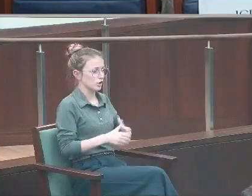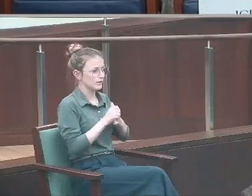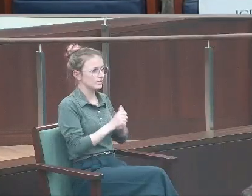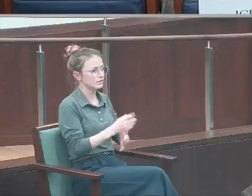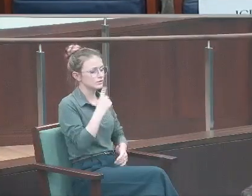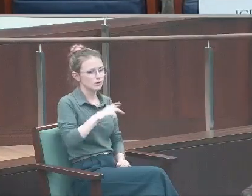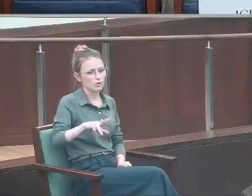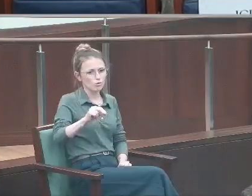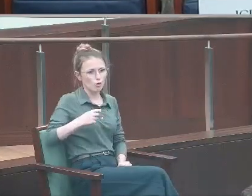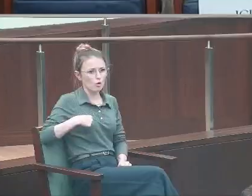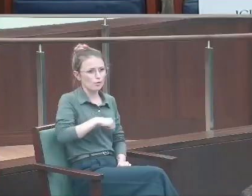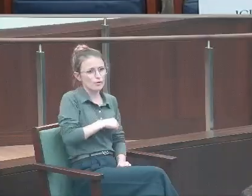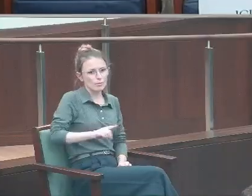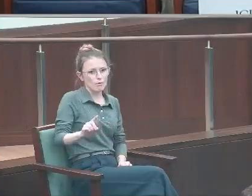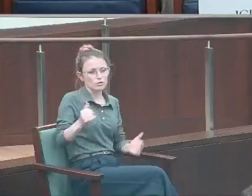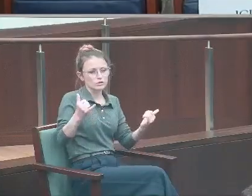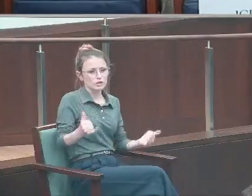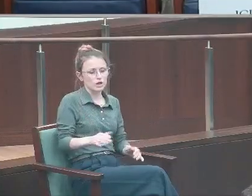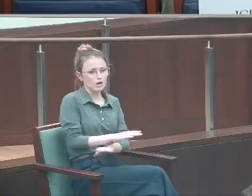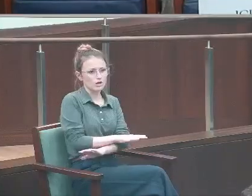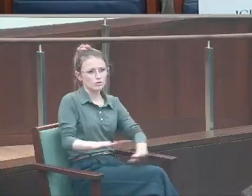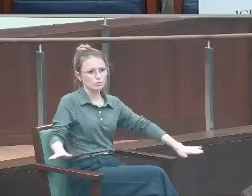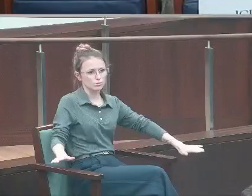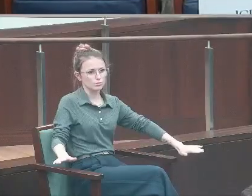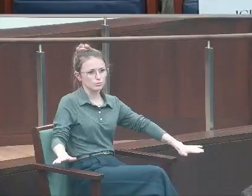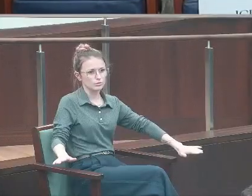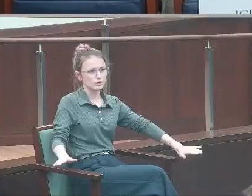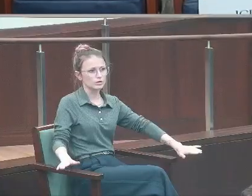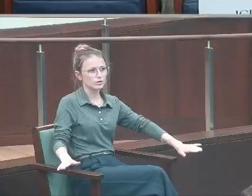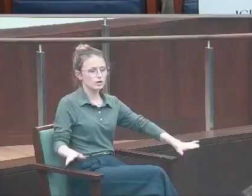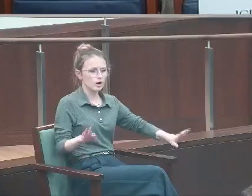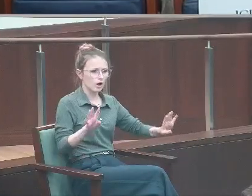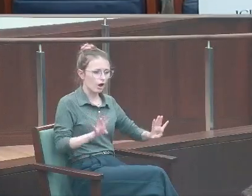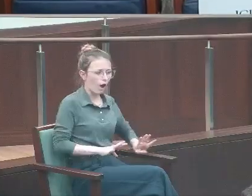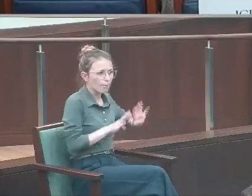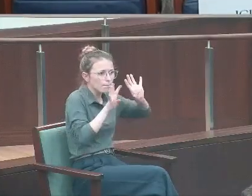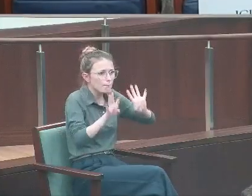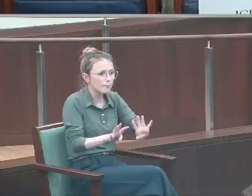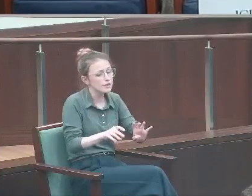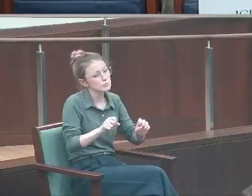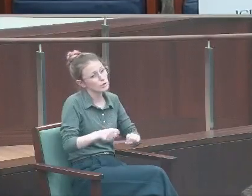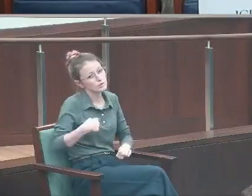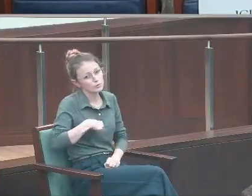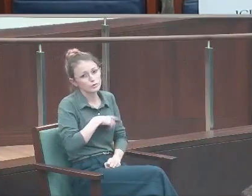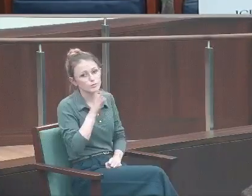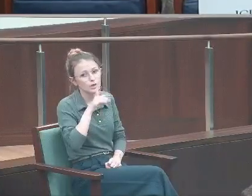now. They went to the streets, and it is possible that we will have to do that.